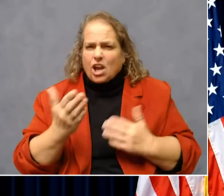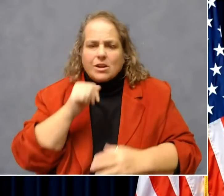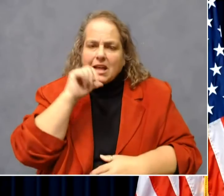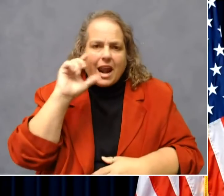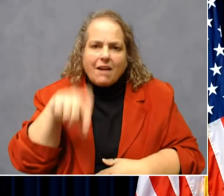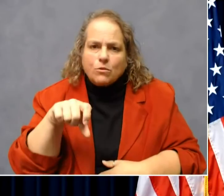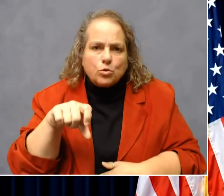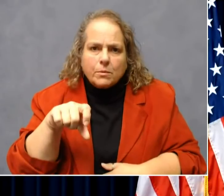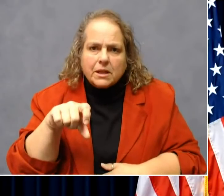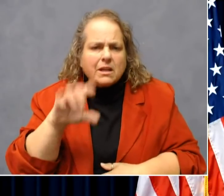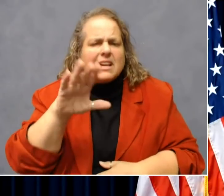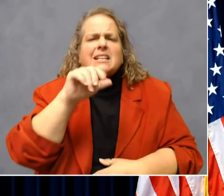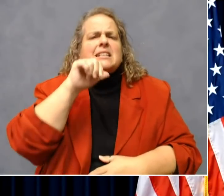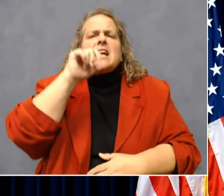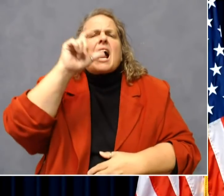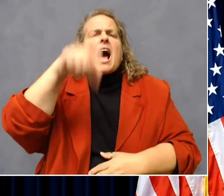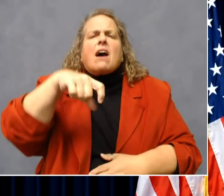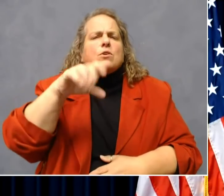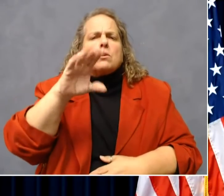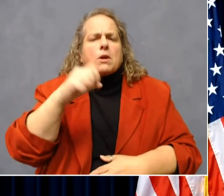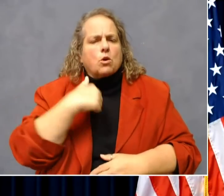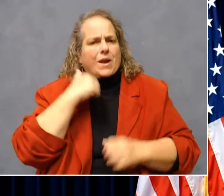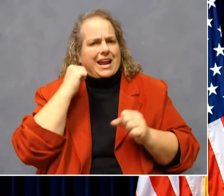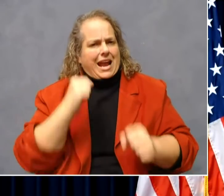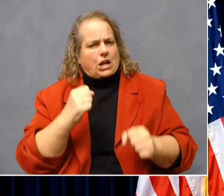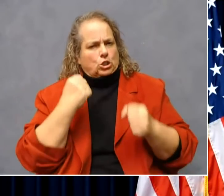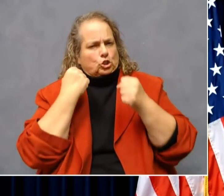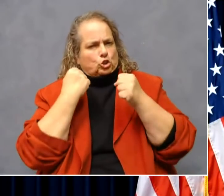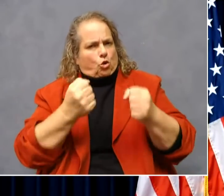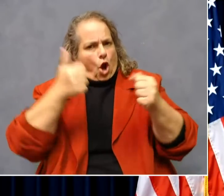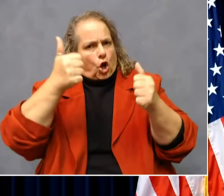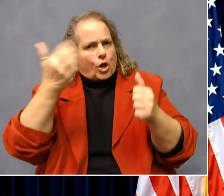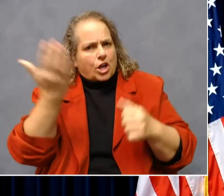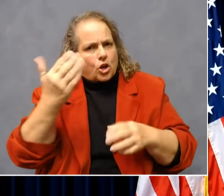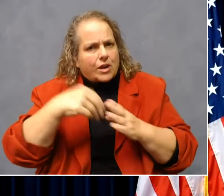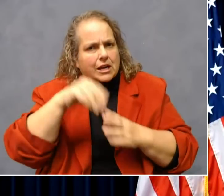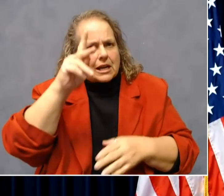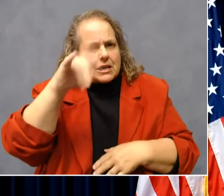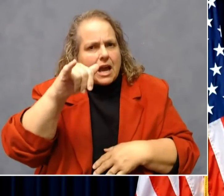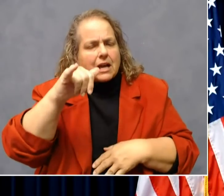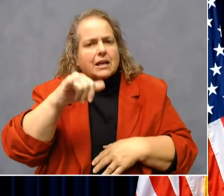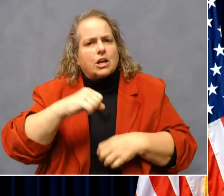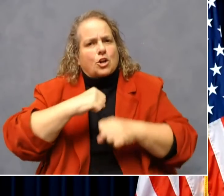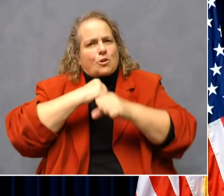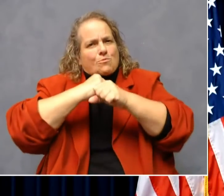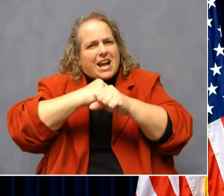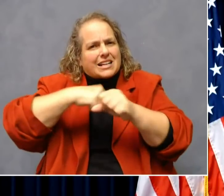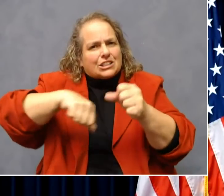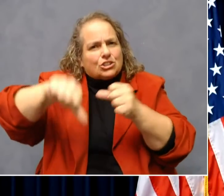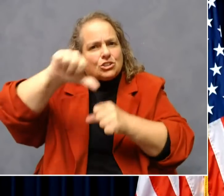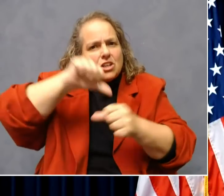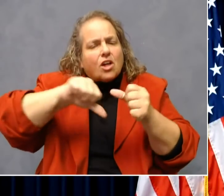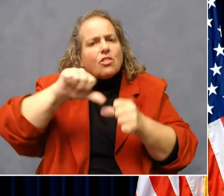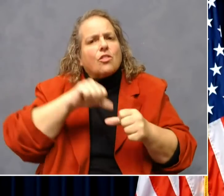aggressive. We can do what it takes to protect one another. We can be kinder. We can be more thoughtful.